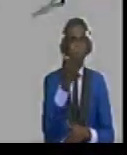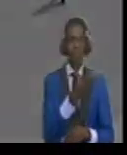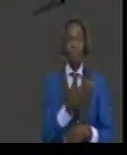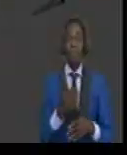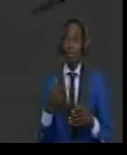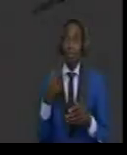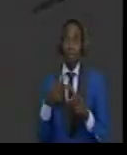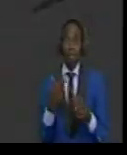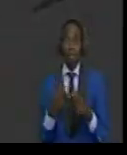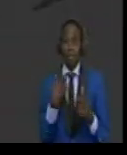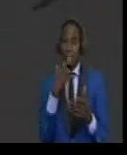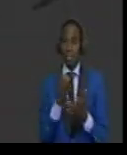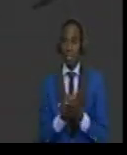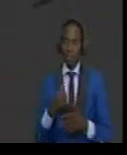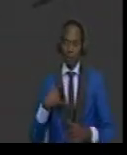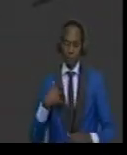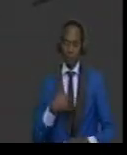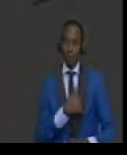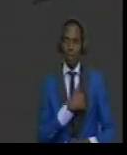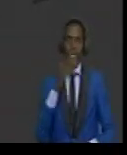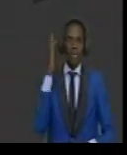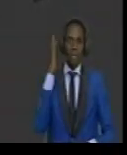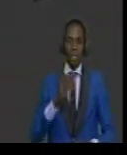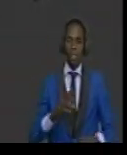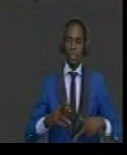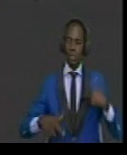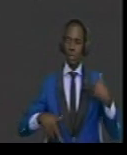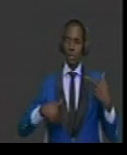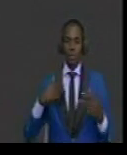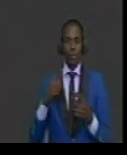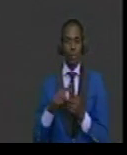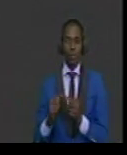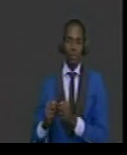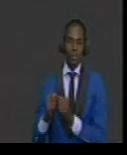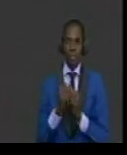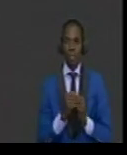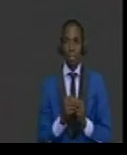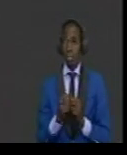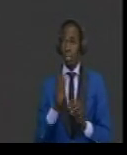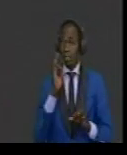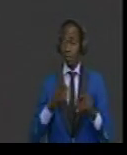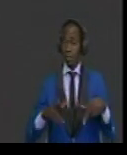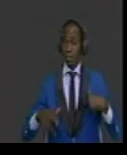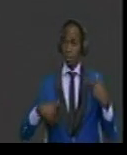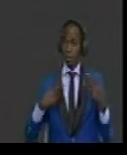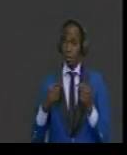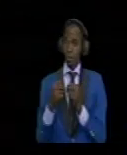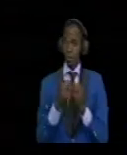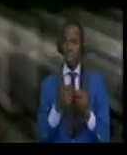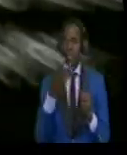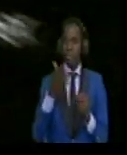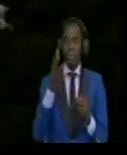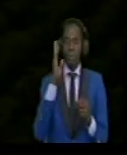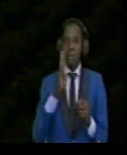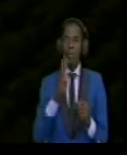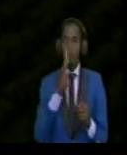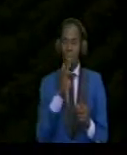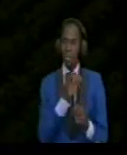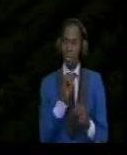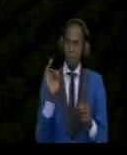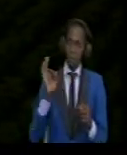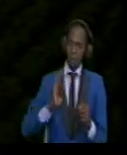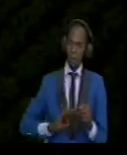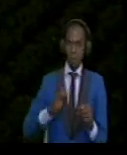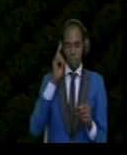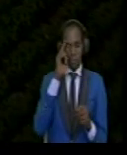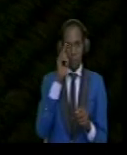shall rejoice together. You rejoice together if you have been involved. You rejoice together if you have won souls. We